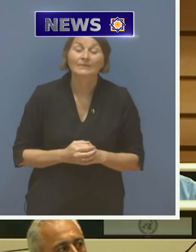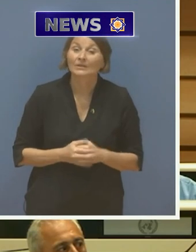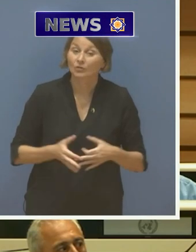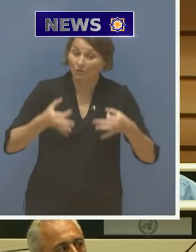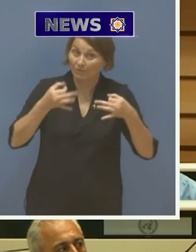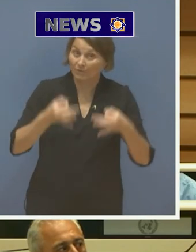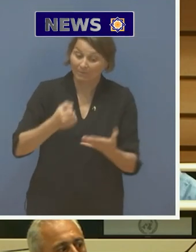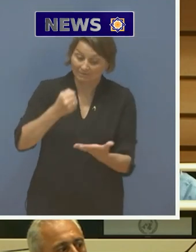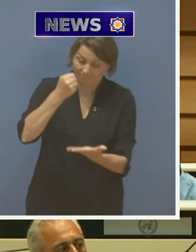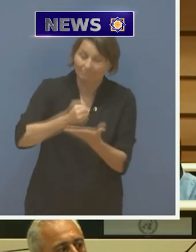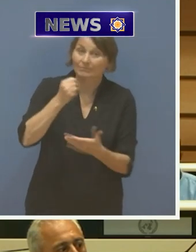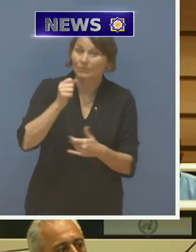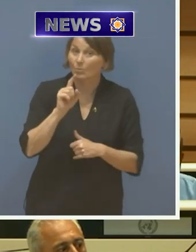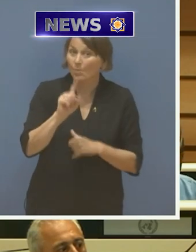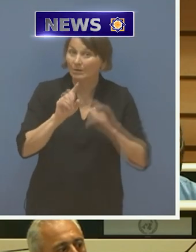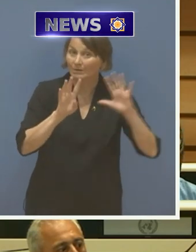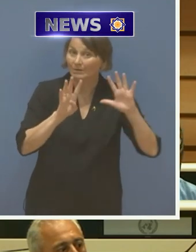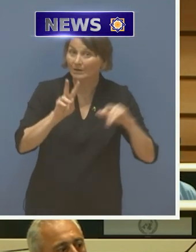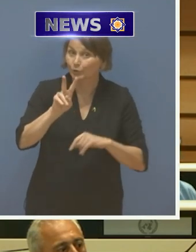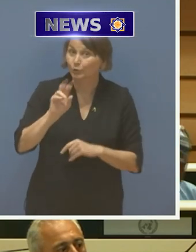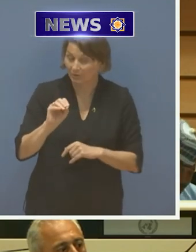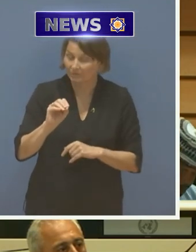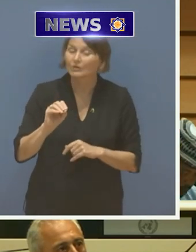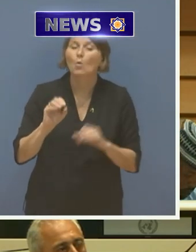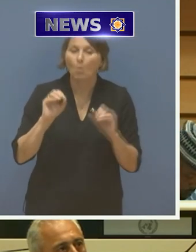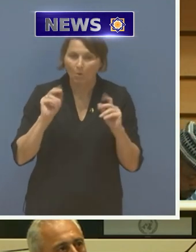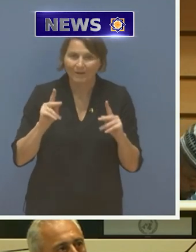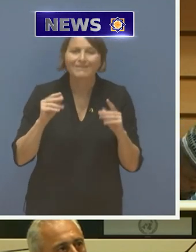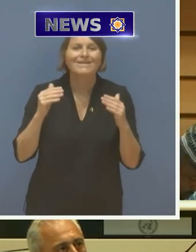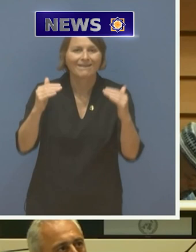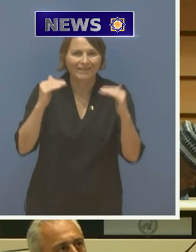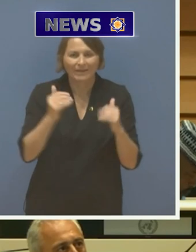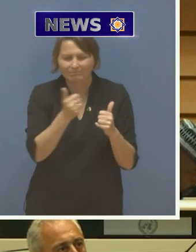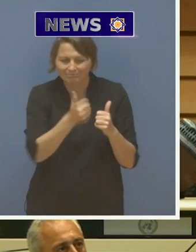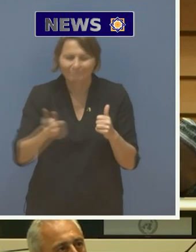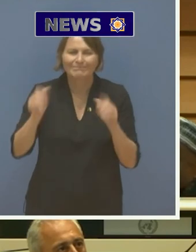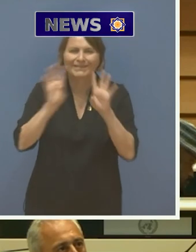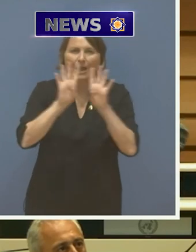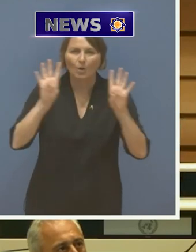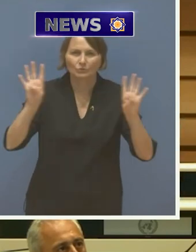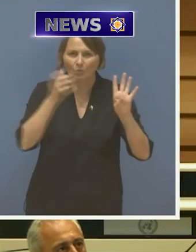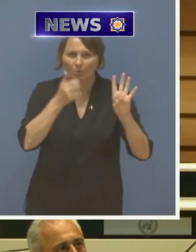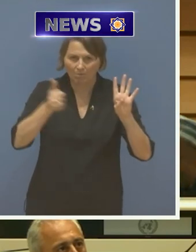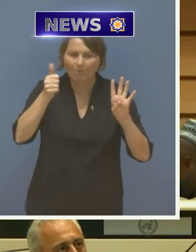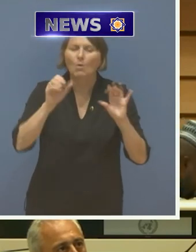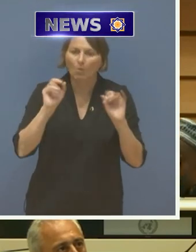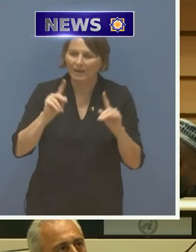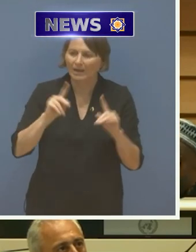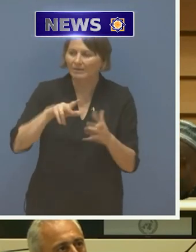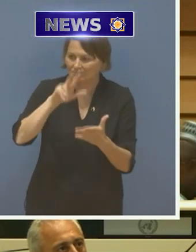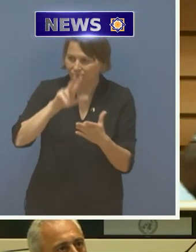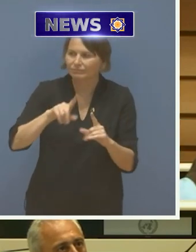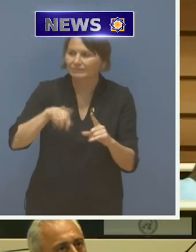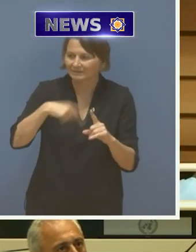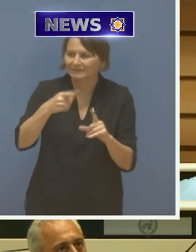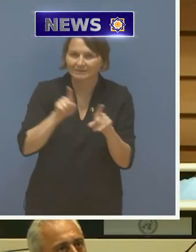Sever, and that Western Armenia as a continuator state ratified the said treaty on June 24, 2016. Following a period of